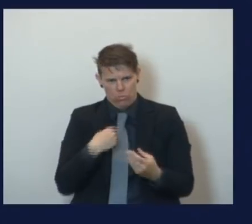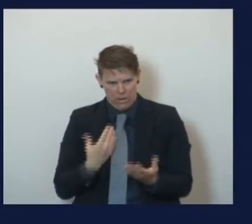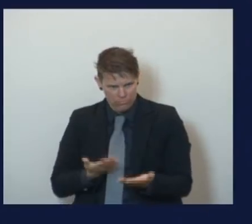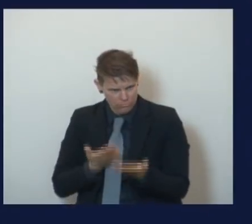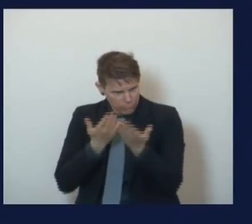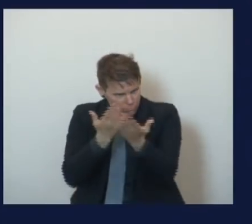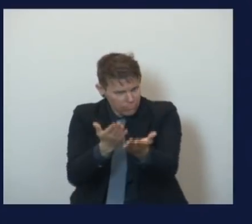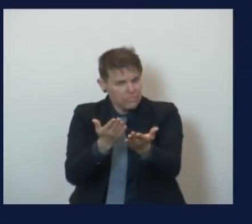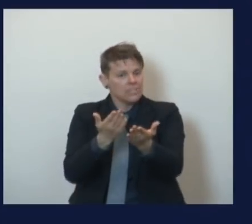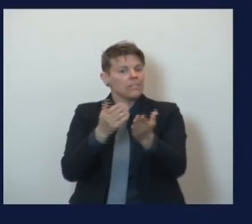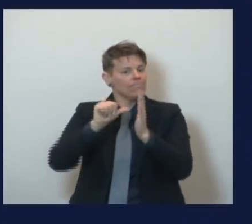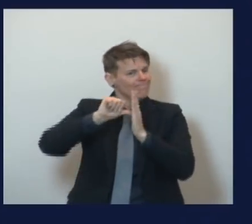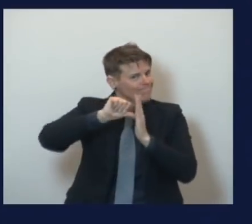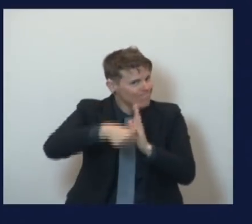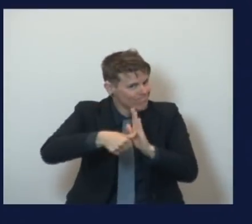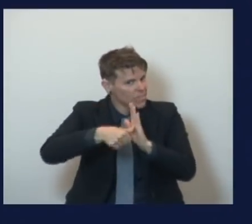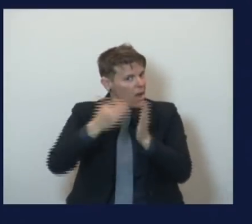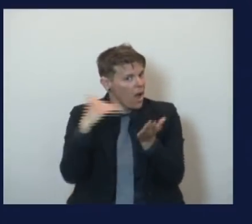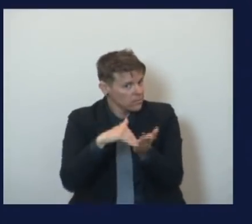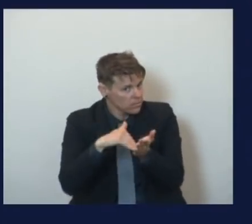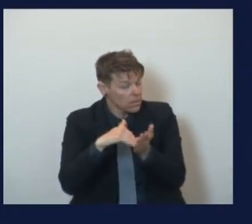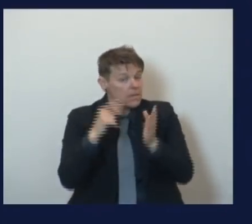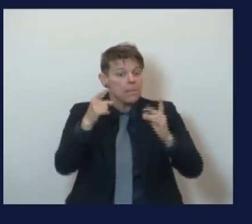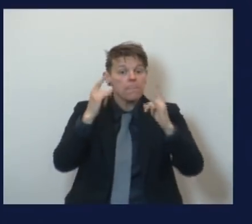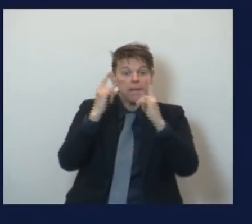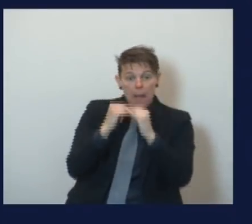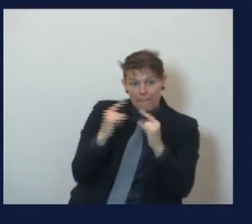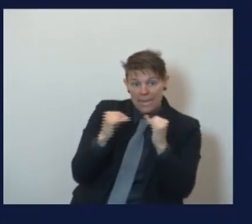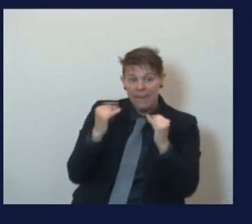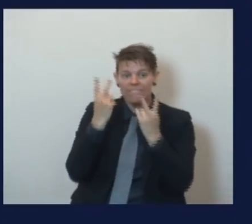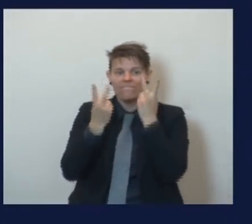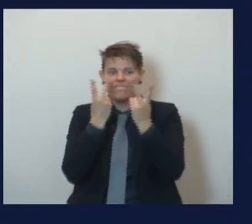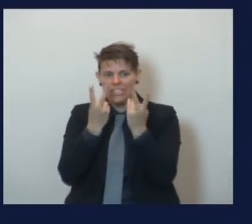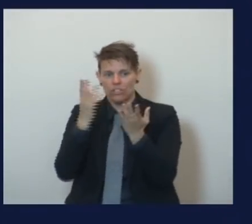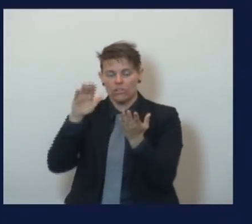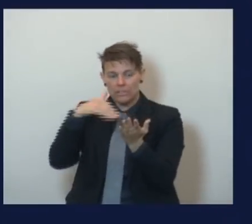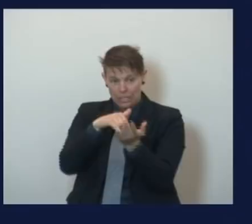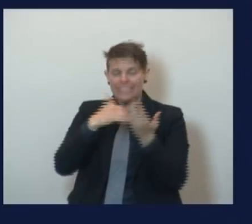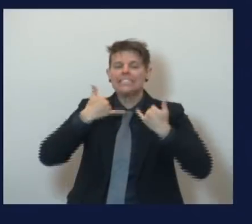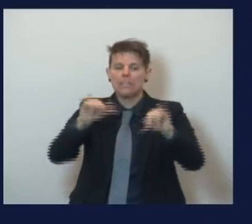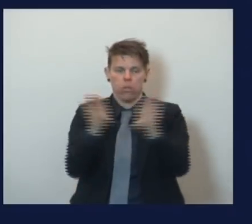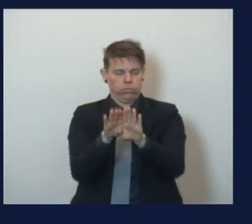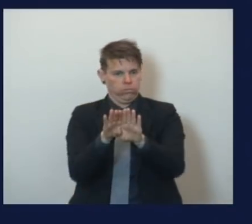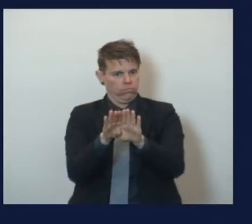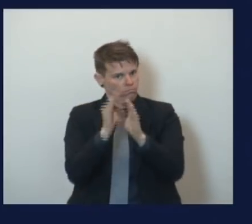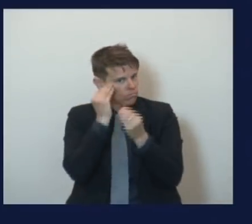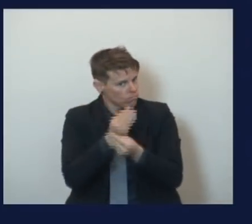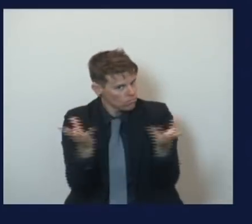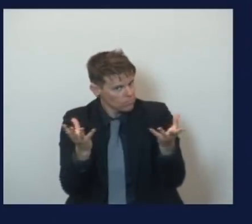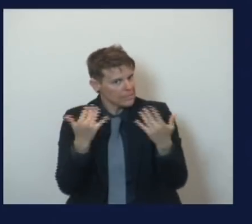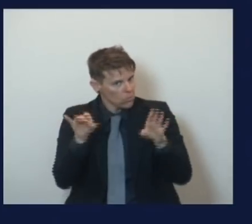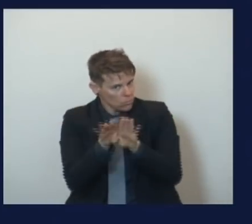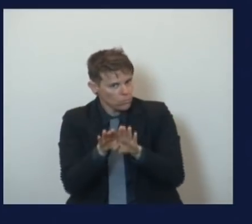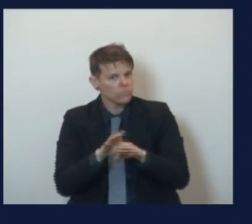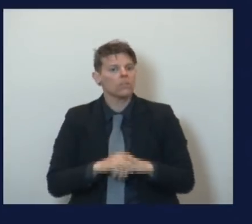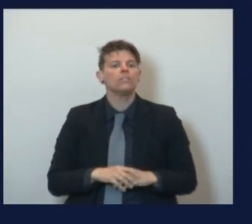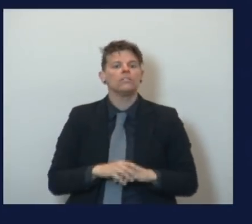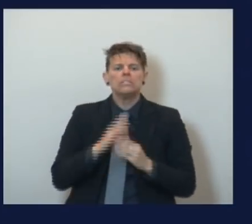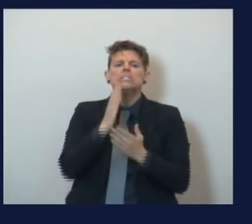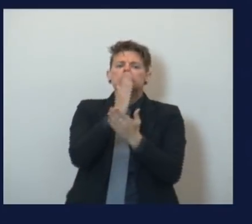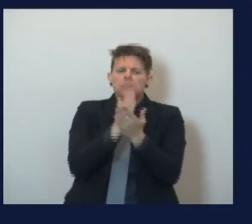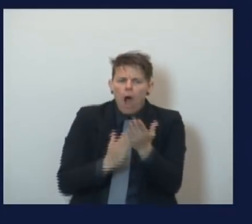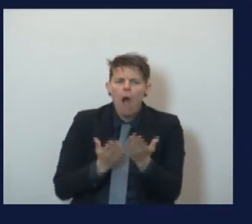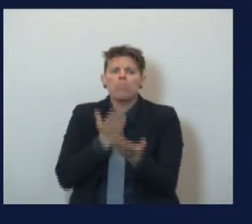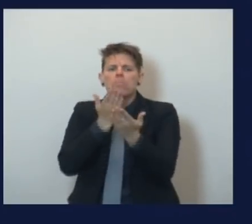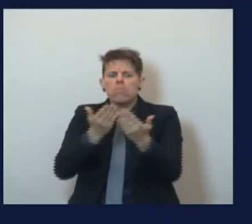point out that camping and visitor centers are still closed. We will provide this in a separate press release, and will